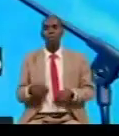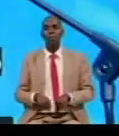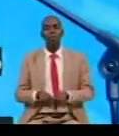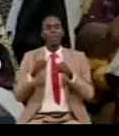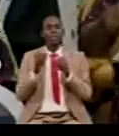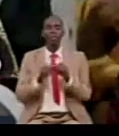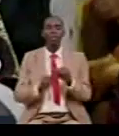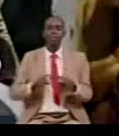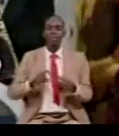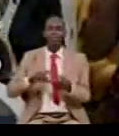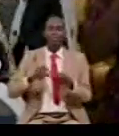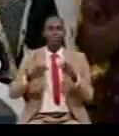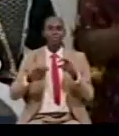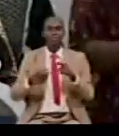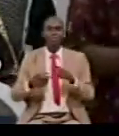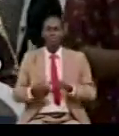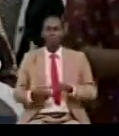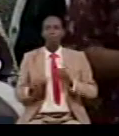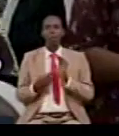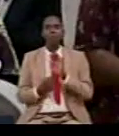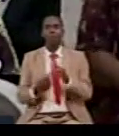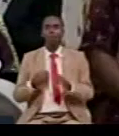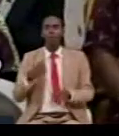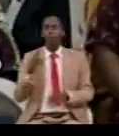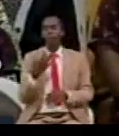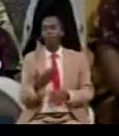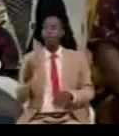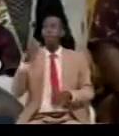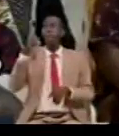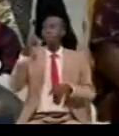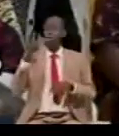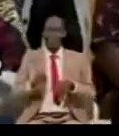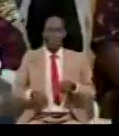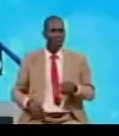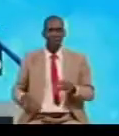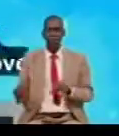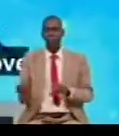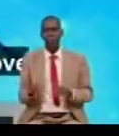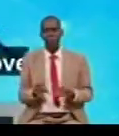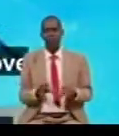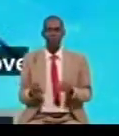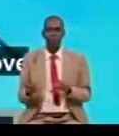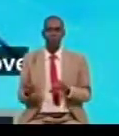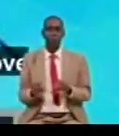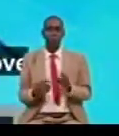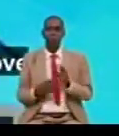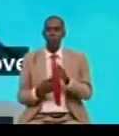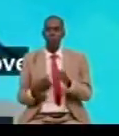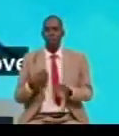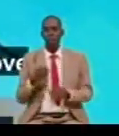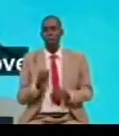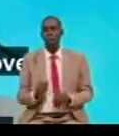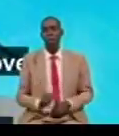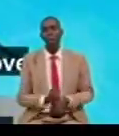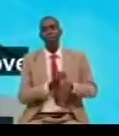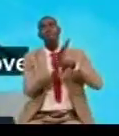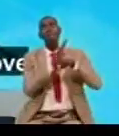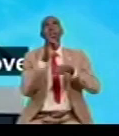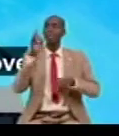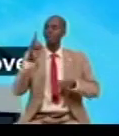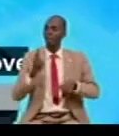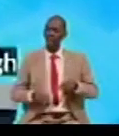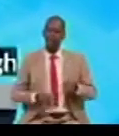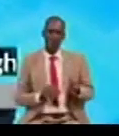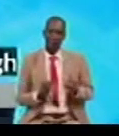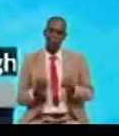chain. Show me one thing he can't do. Show me a mountain he